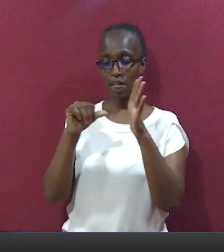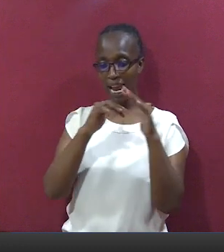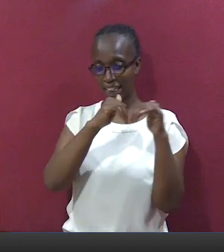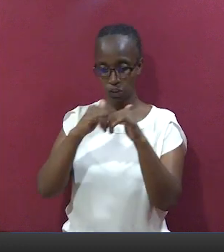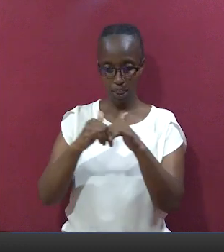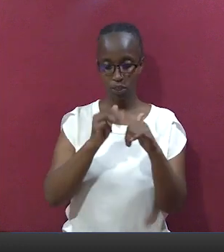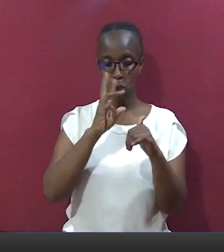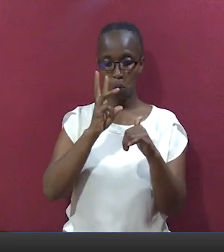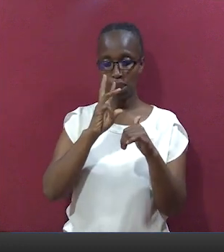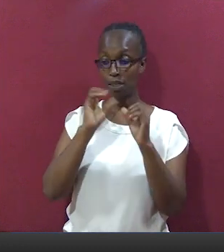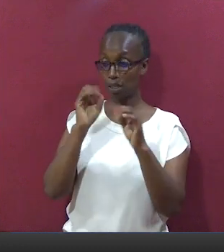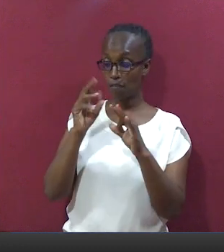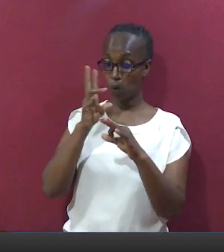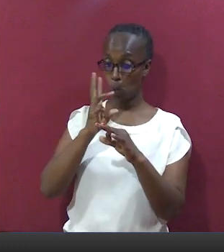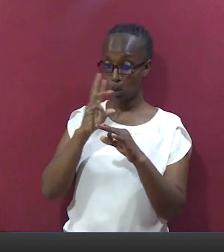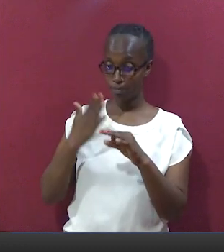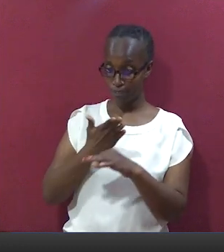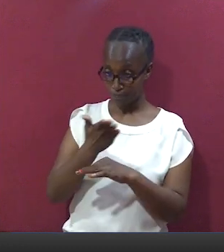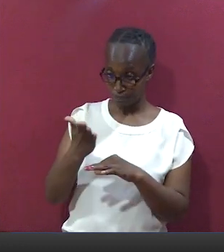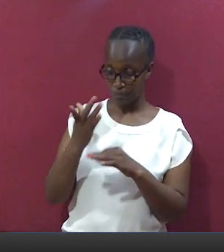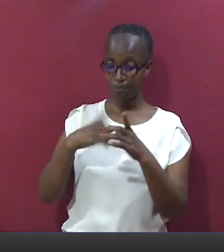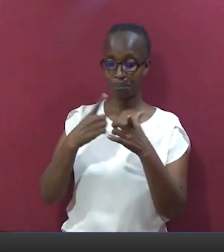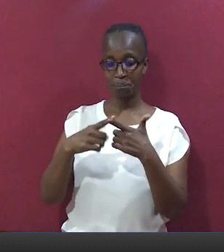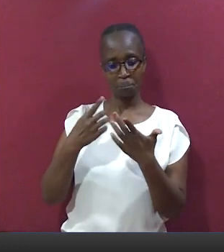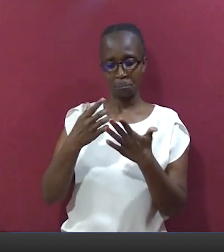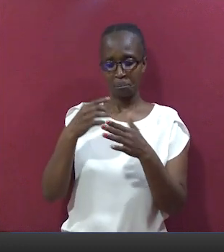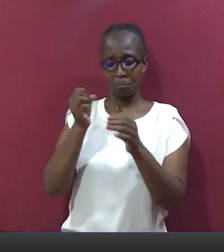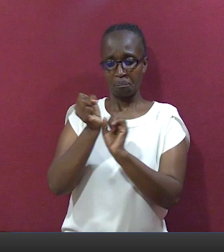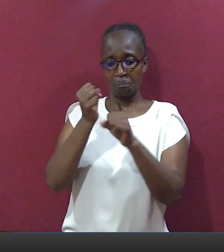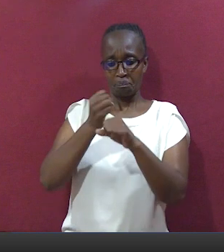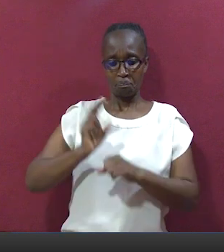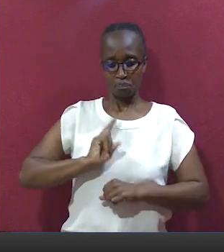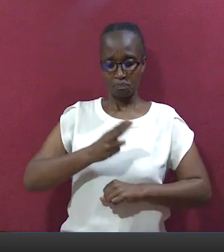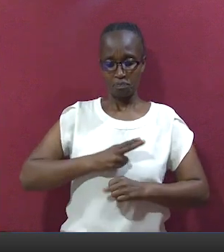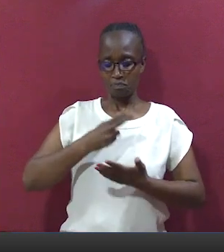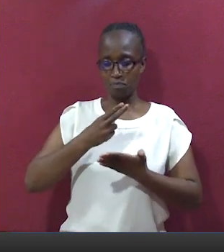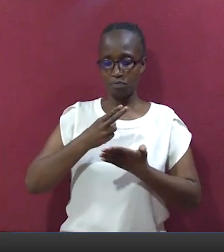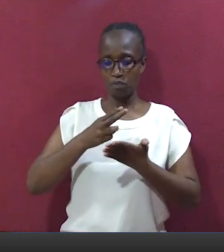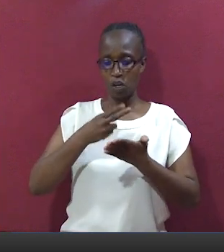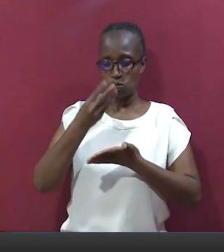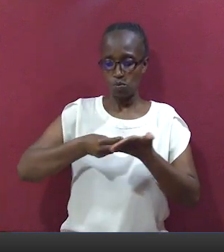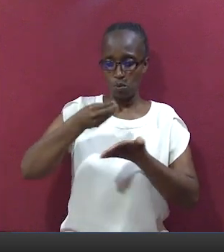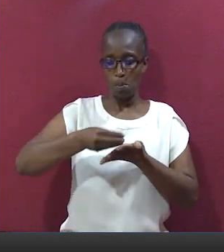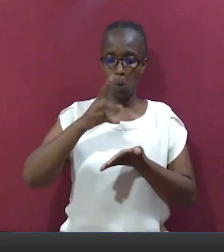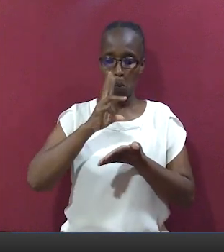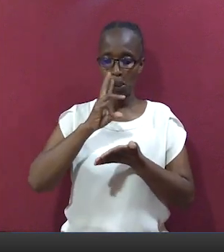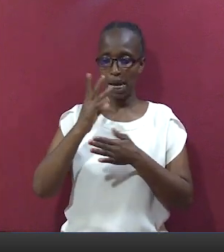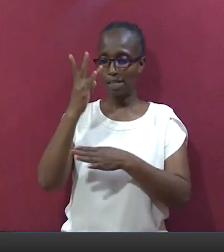the water is available, Mheshimiwa Rais, it costs you nearly 40 shillings to buy a jerrycan of